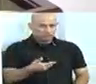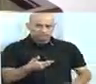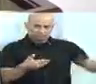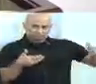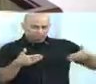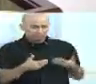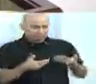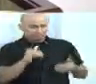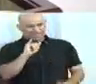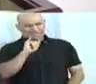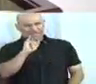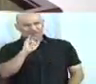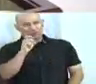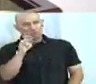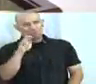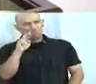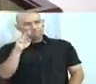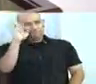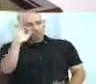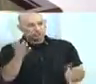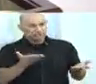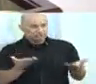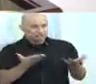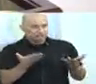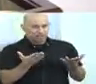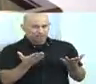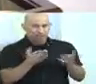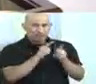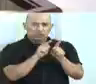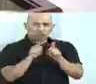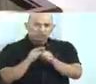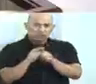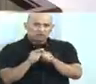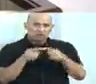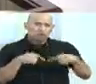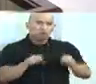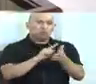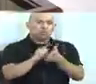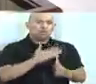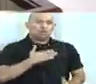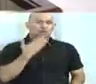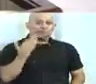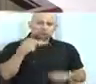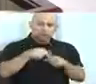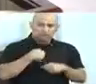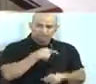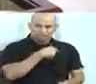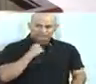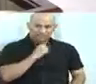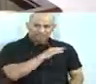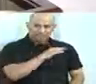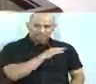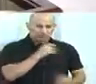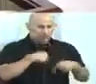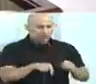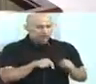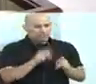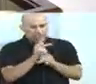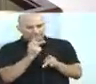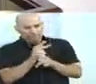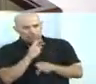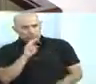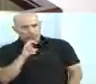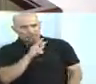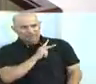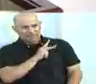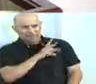new interim pastor here at Founders. And also during the week, please join me and the staff as we keep Reverend Kevin and